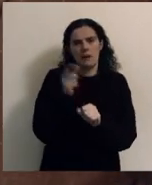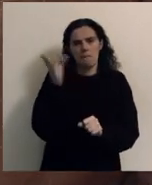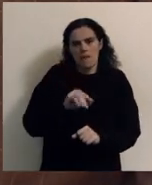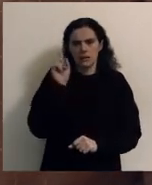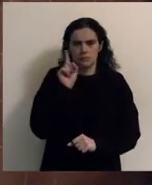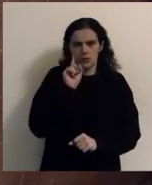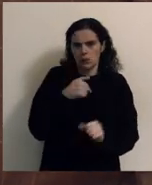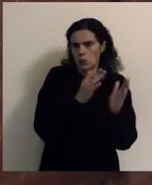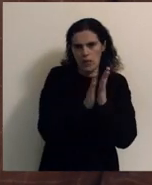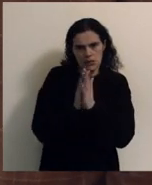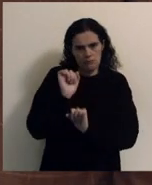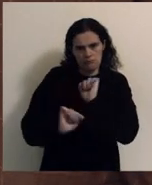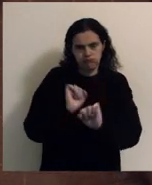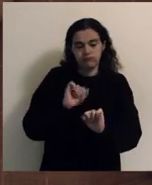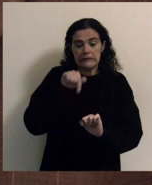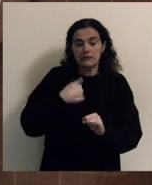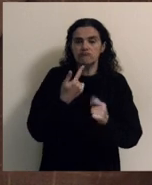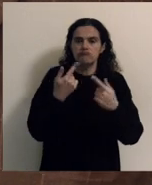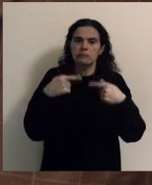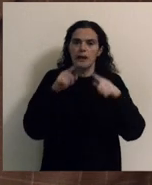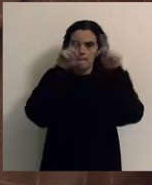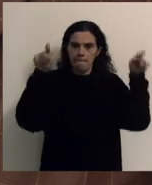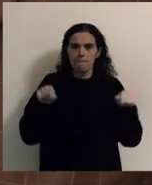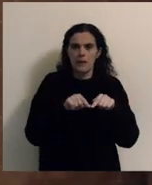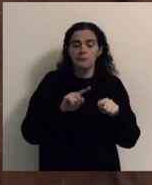works in the collection, this panel from